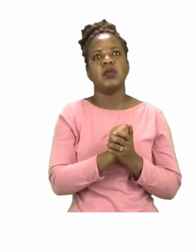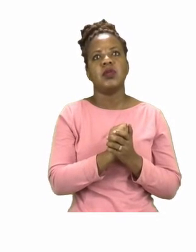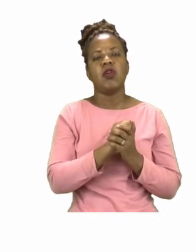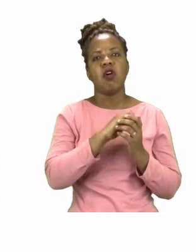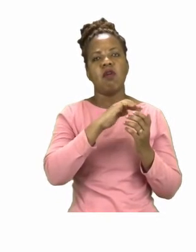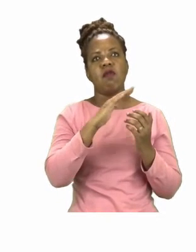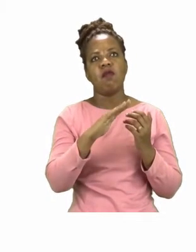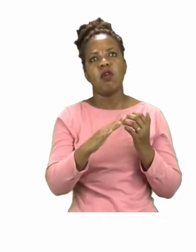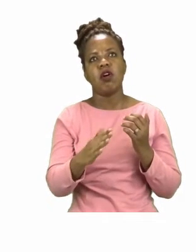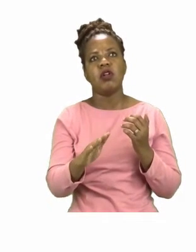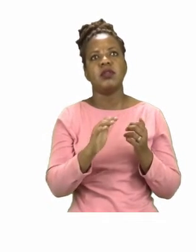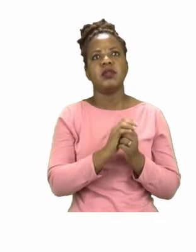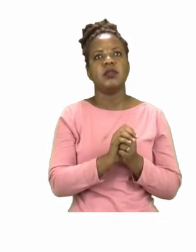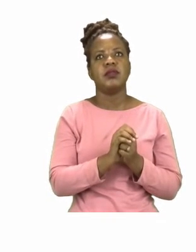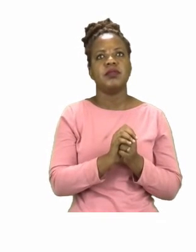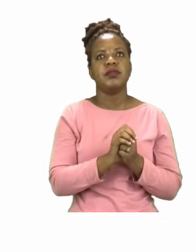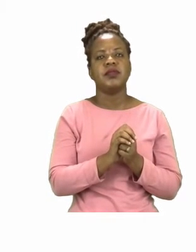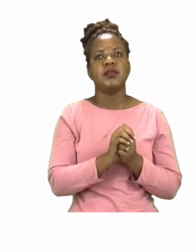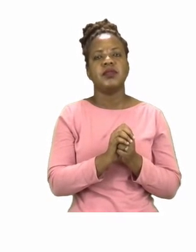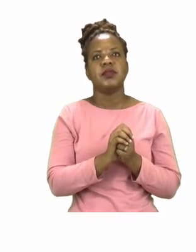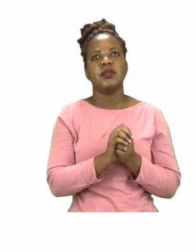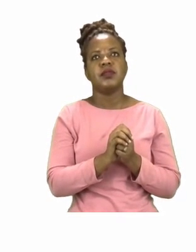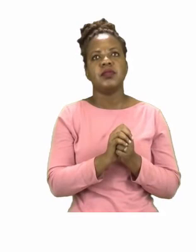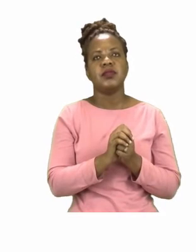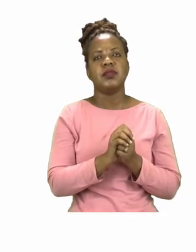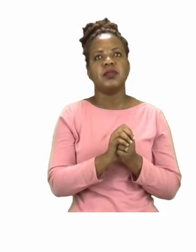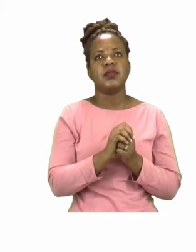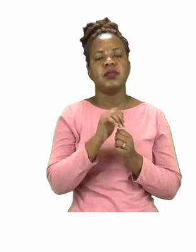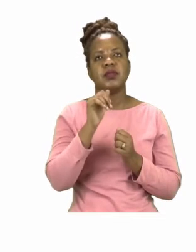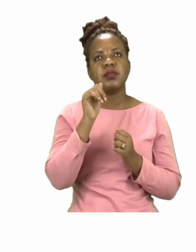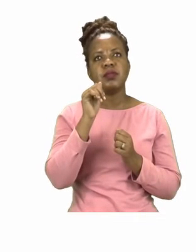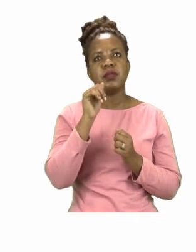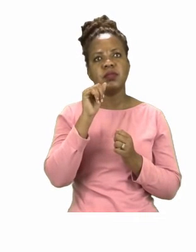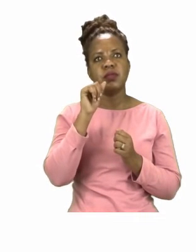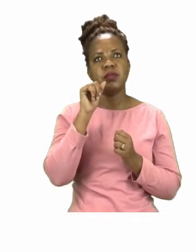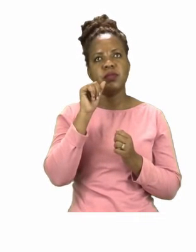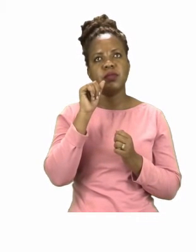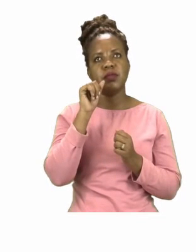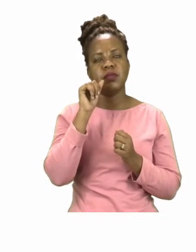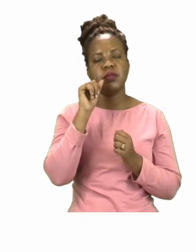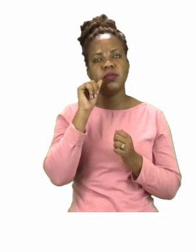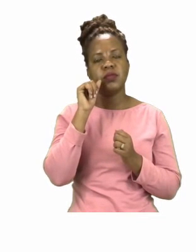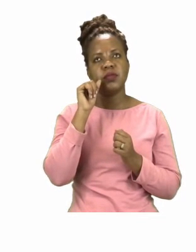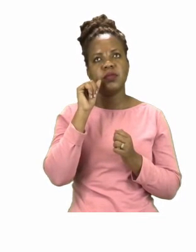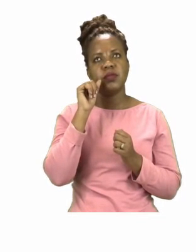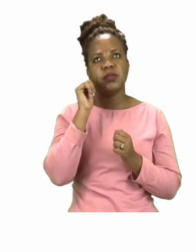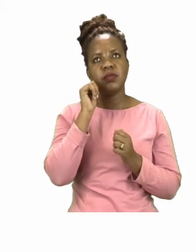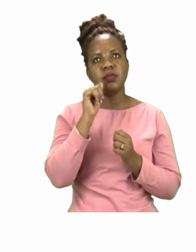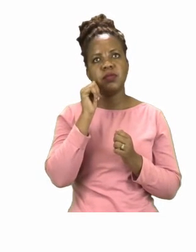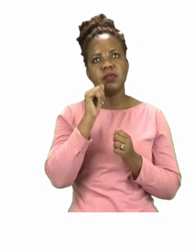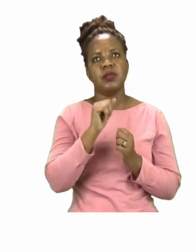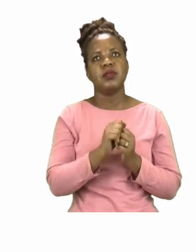yellow, red, and pear. Now it's our job to find all these